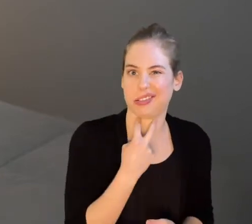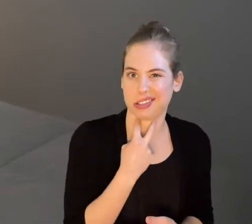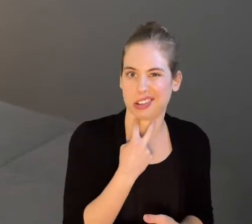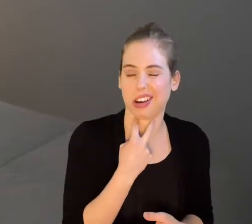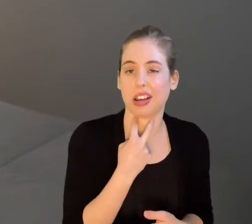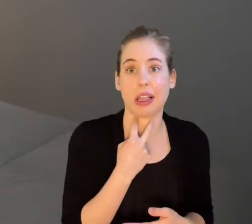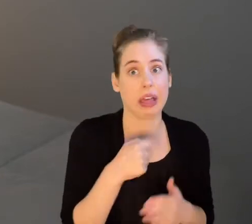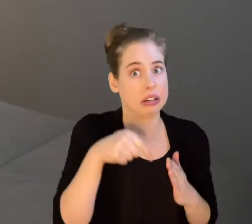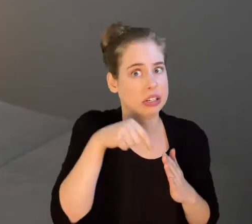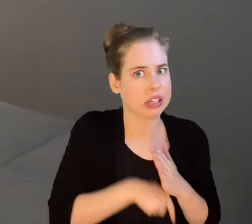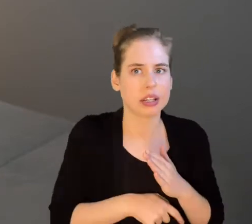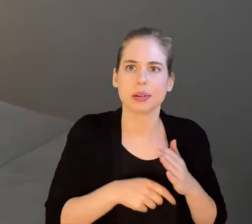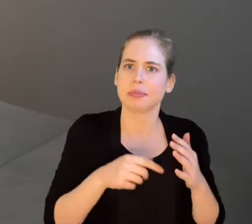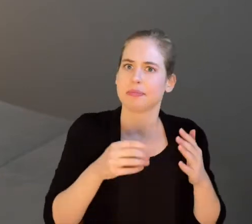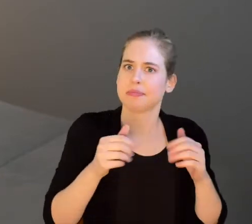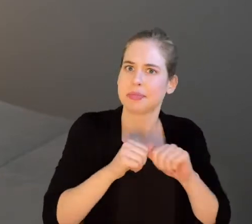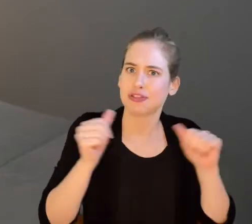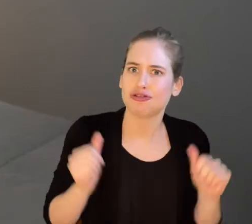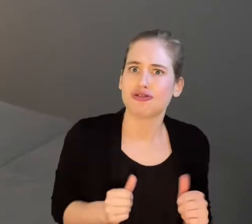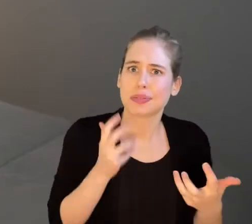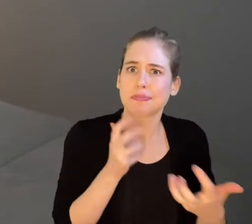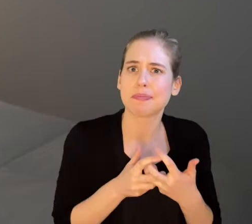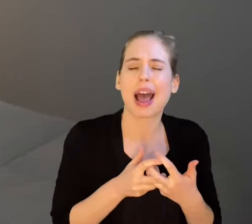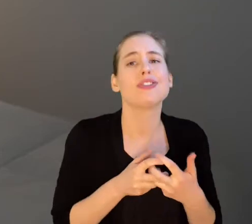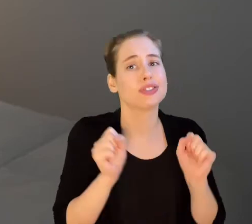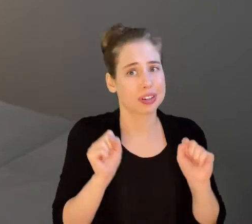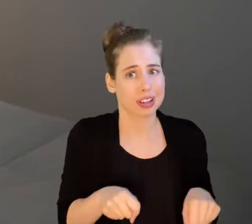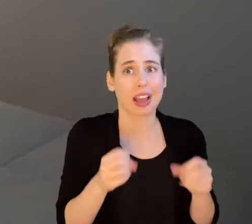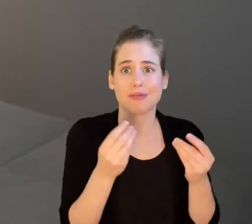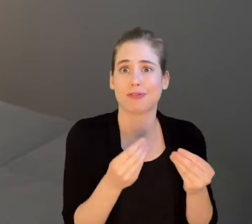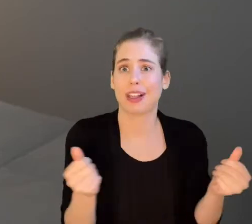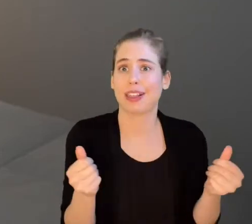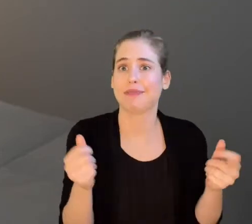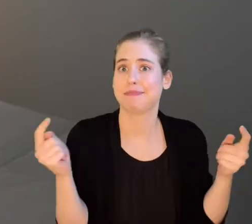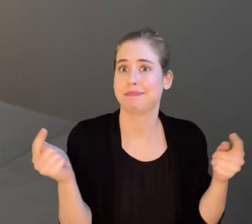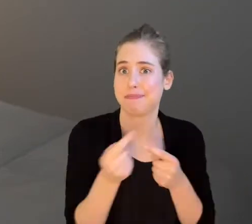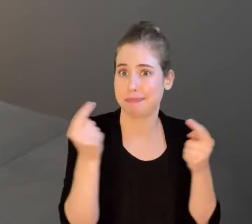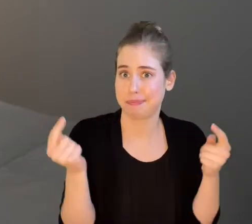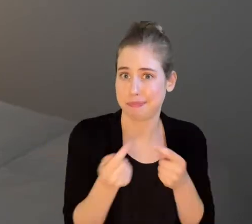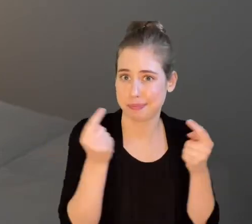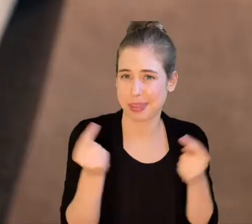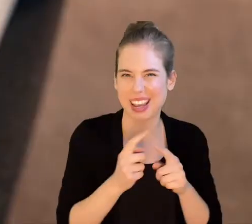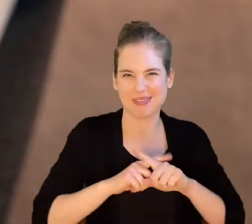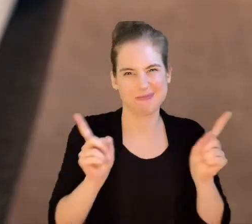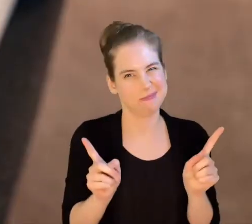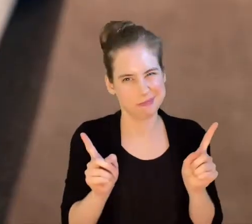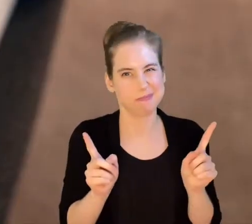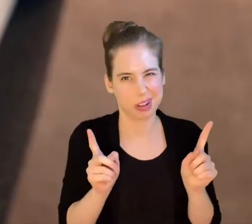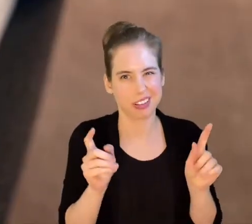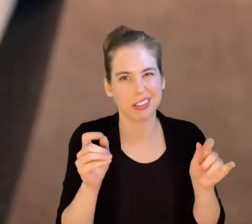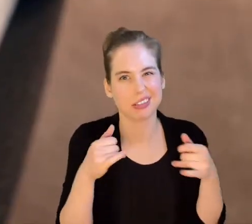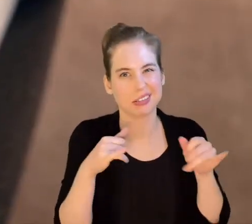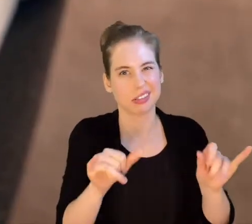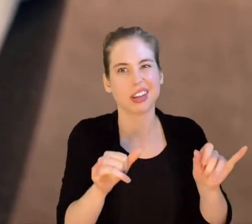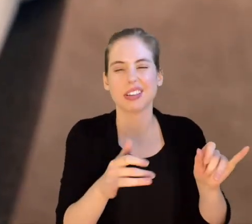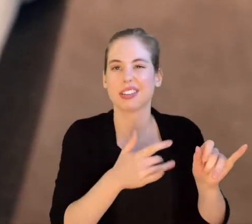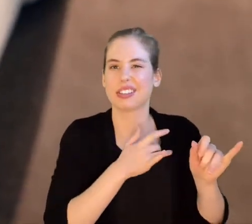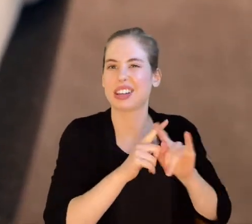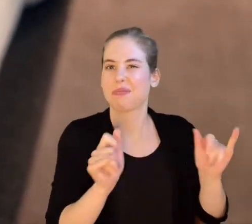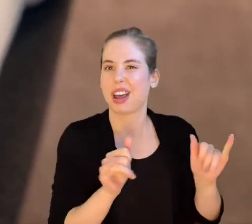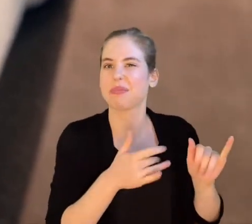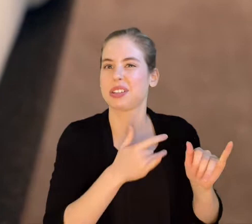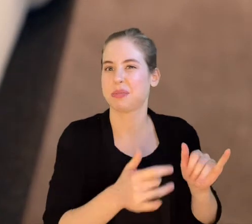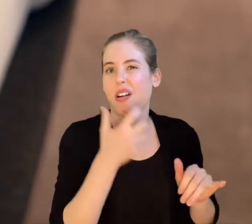provide that much-needed relief for chronic pain sufferers, it tends to sleep hot. Air foam is NOLA's solution